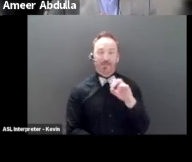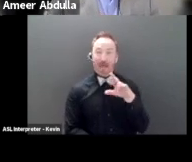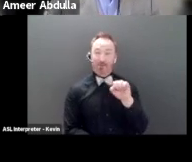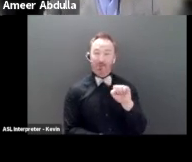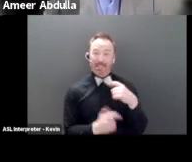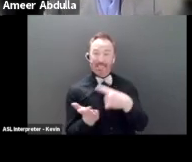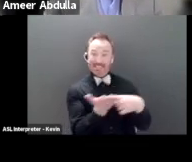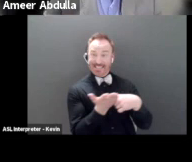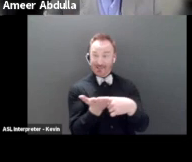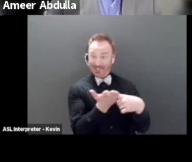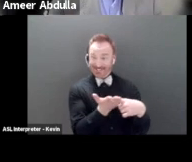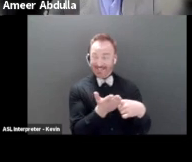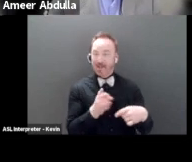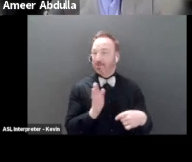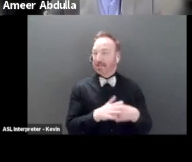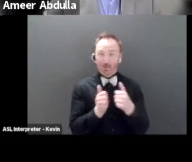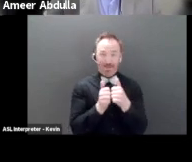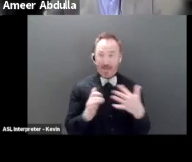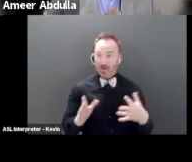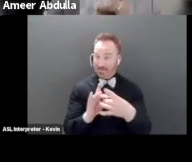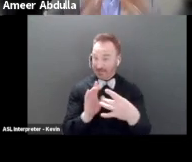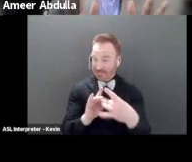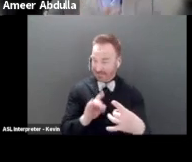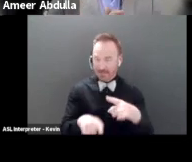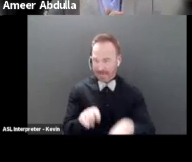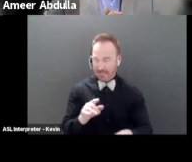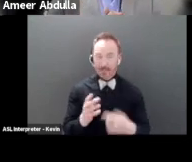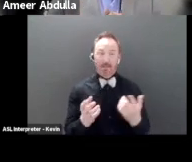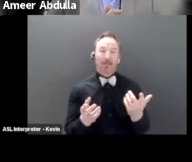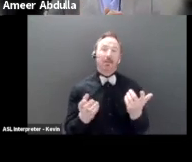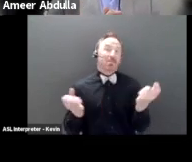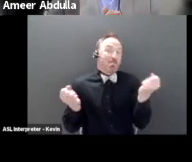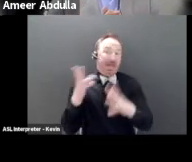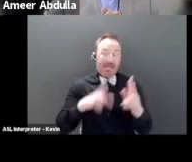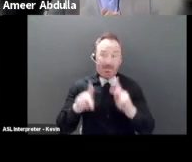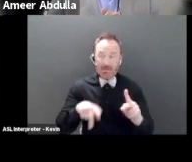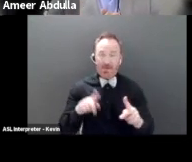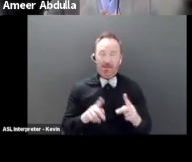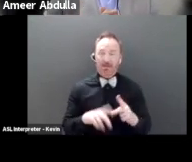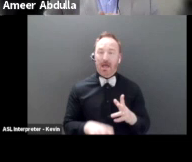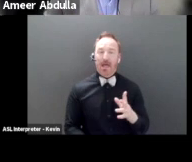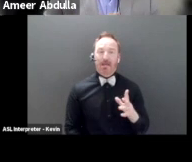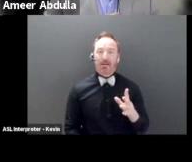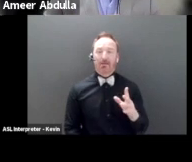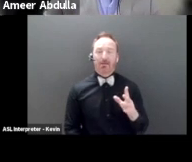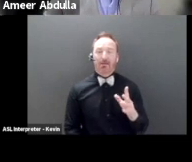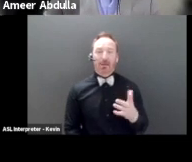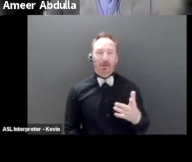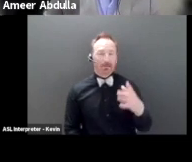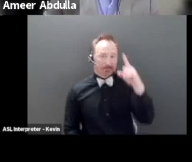without me mentioning that, because it has caught a number of people, and if no one else gets caught by that, I have done my job.